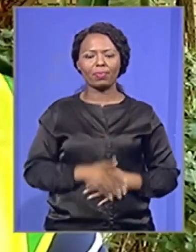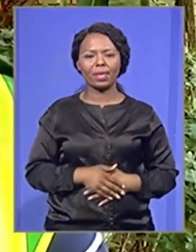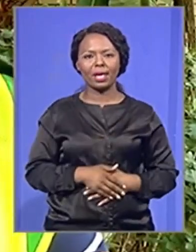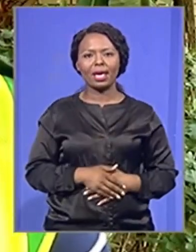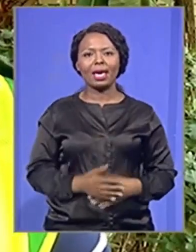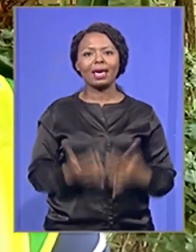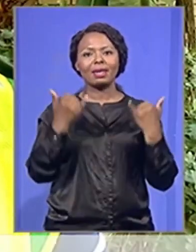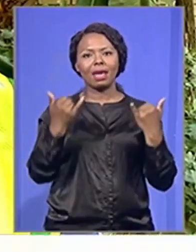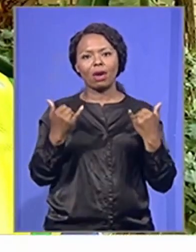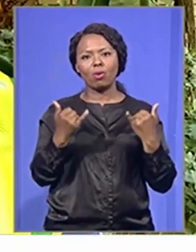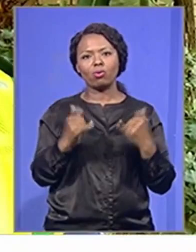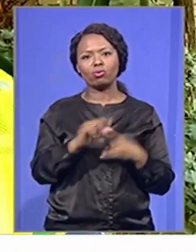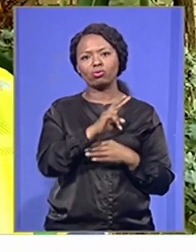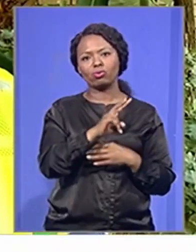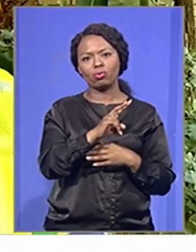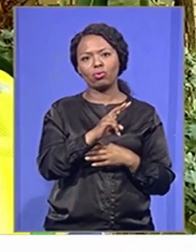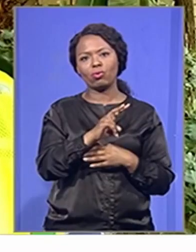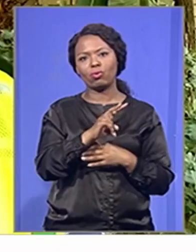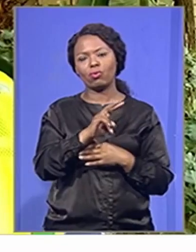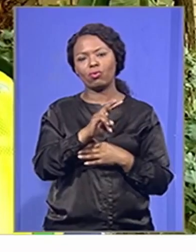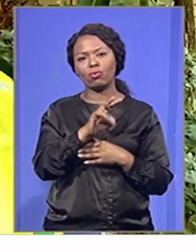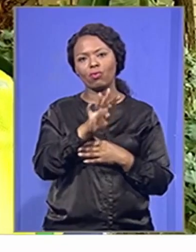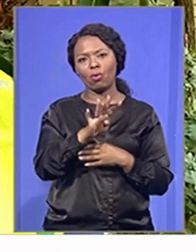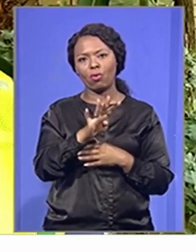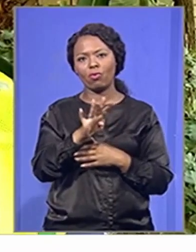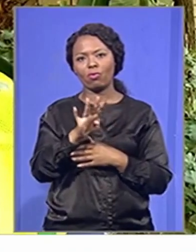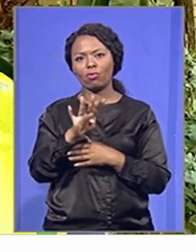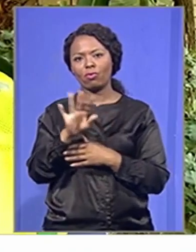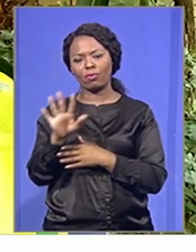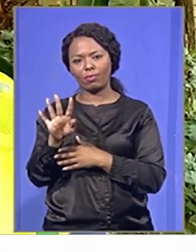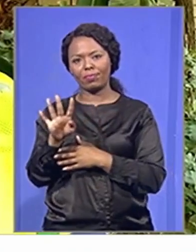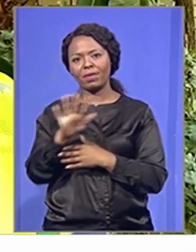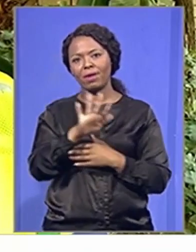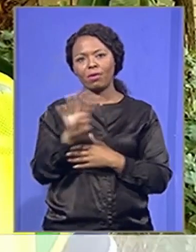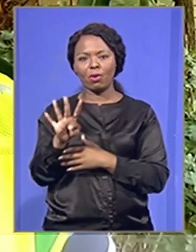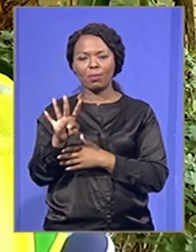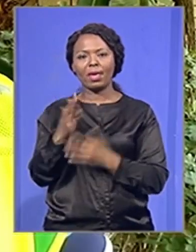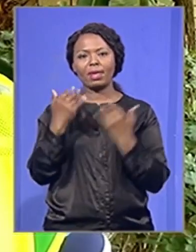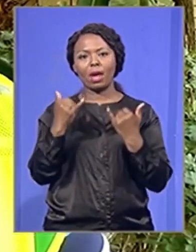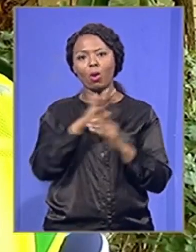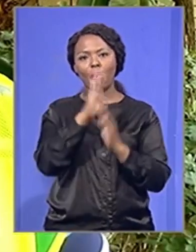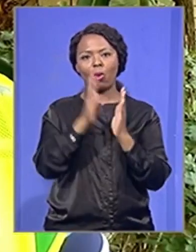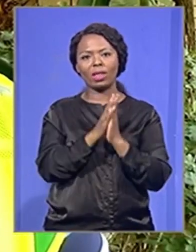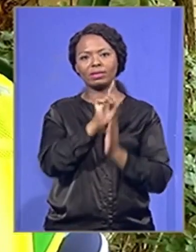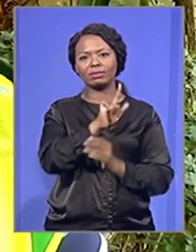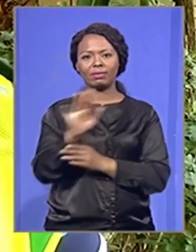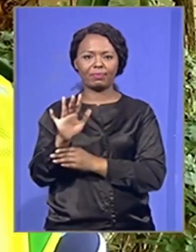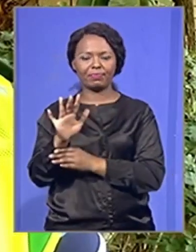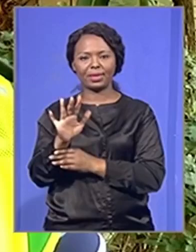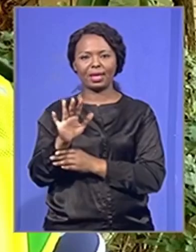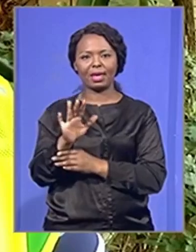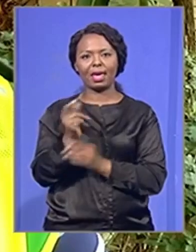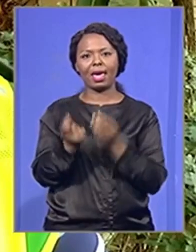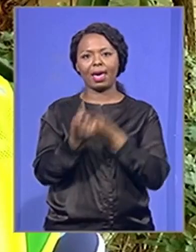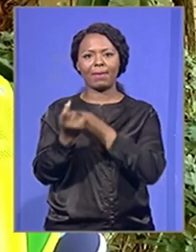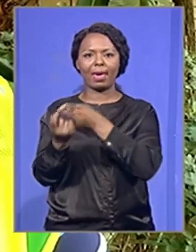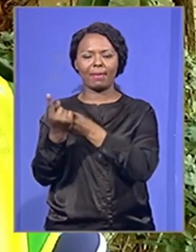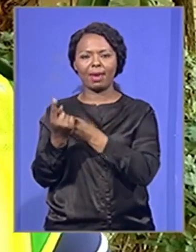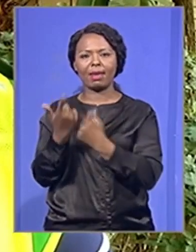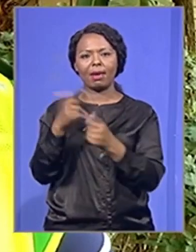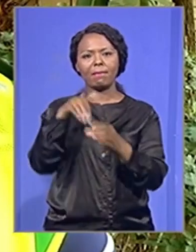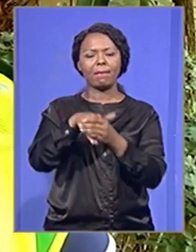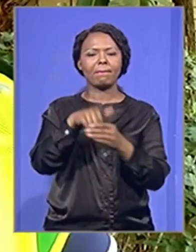tse 244 a dikotsi mo tse 75 ke ntse ditaso ka